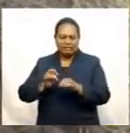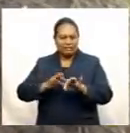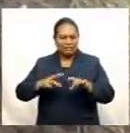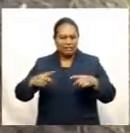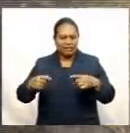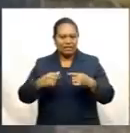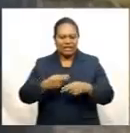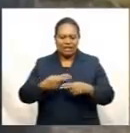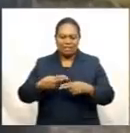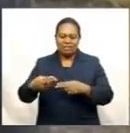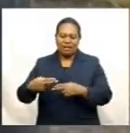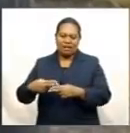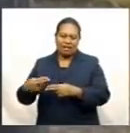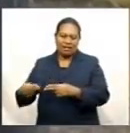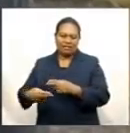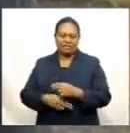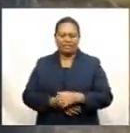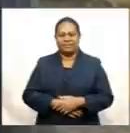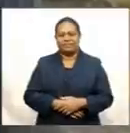crops.